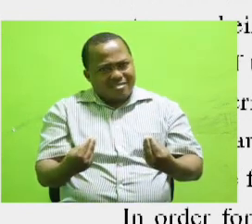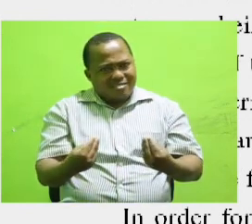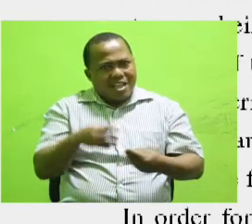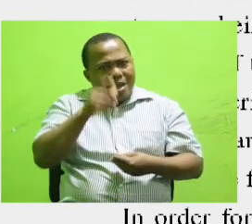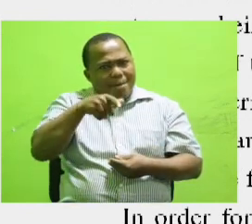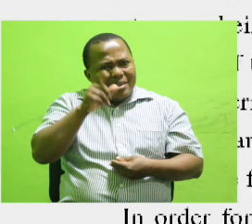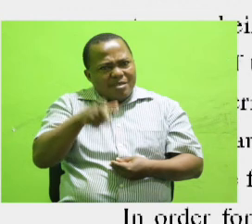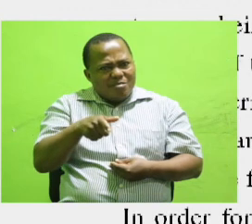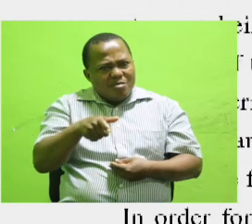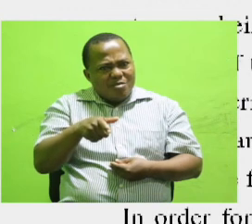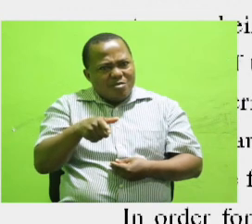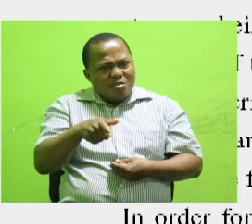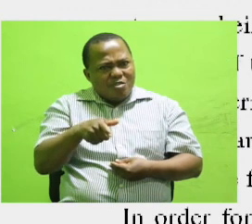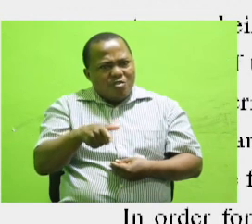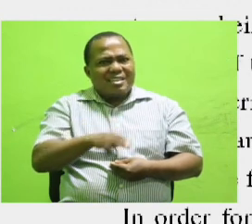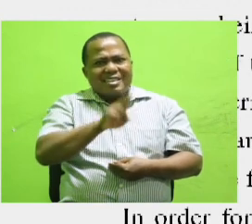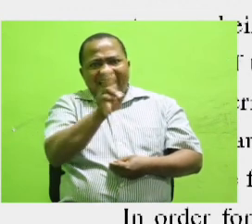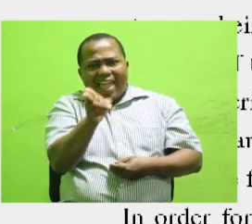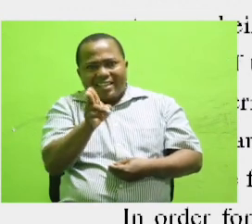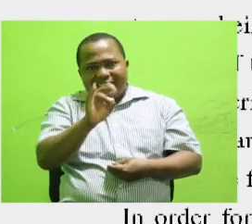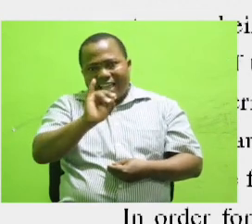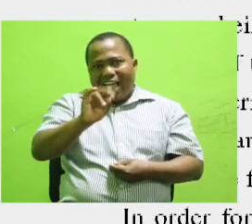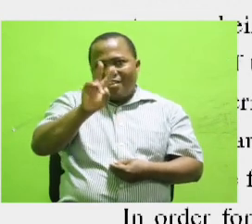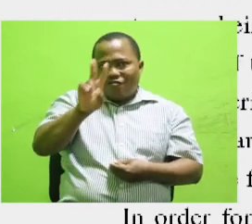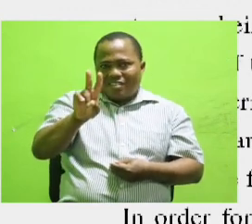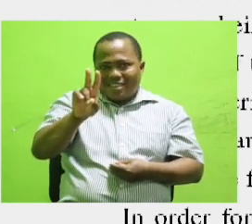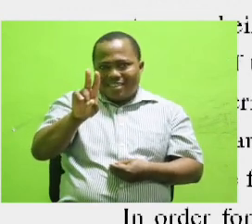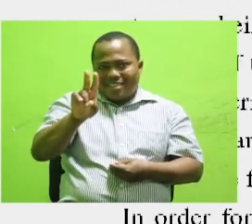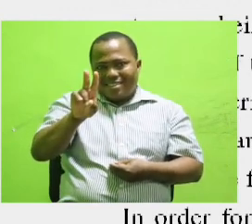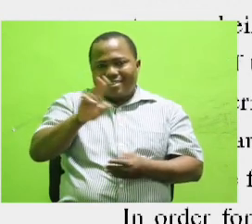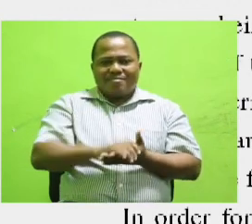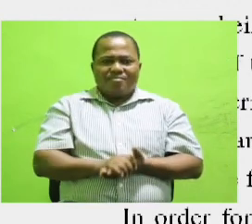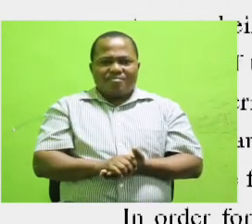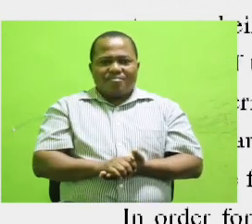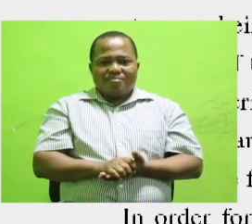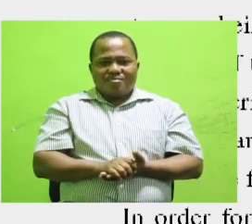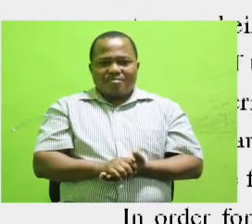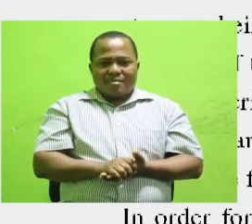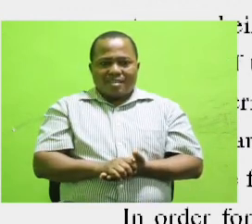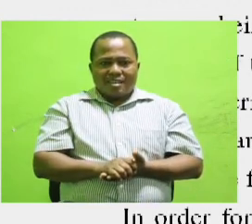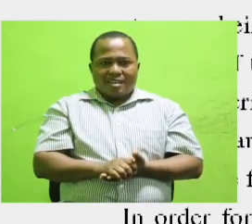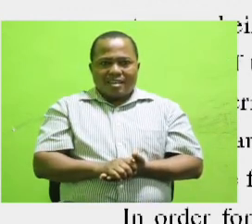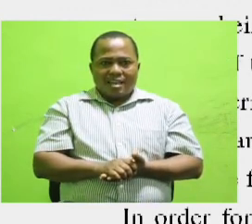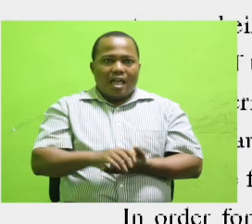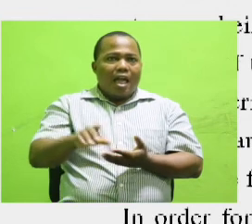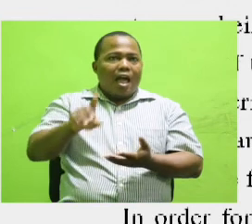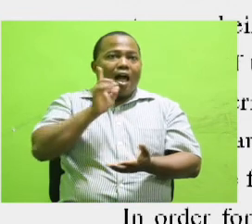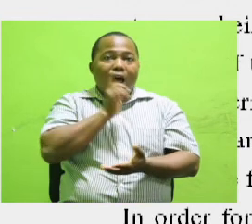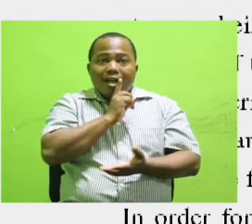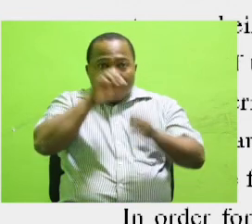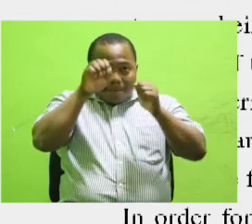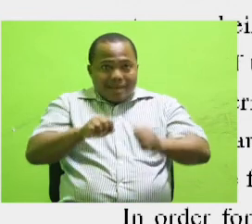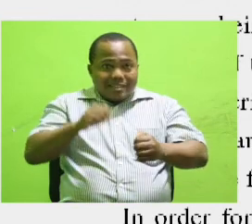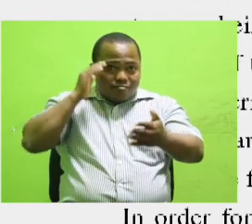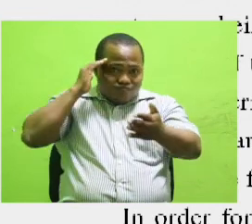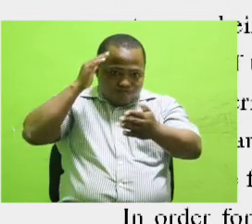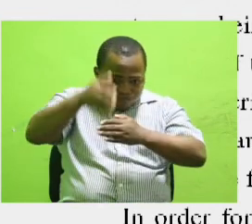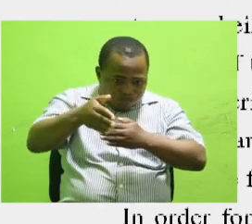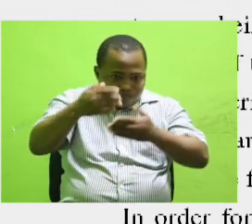AIDS? Answer by referring to the victims, the government, and family. So in a question like